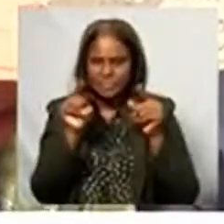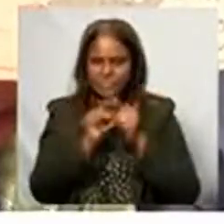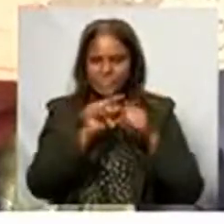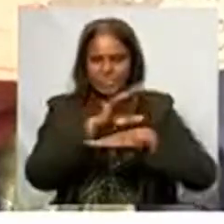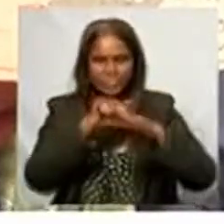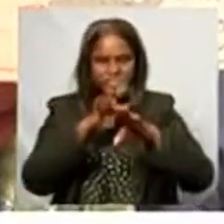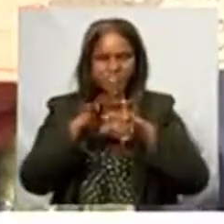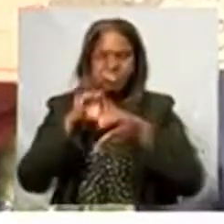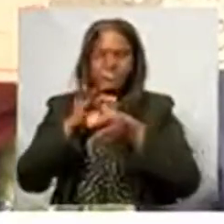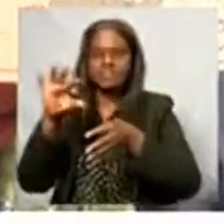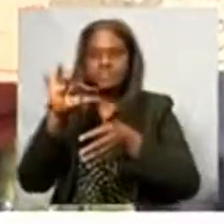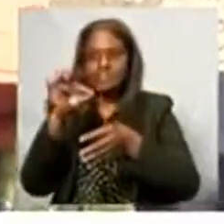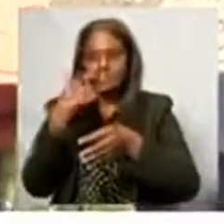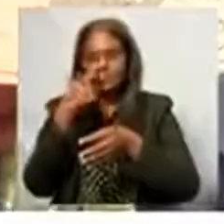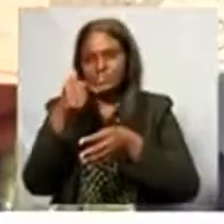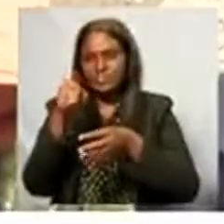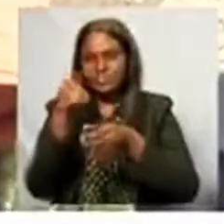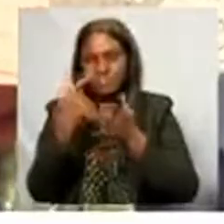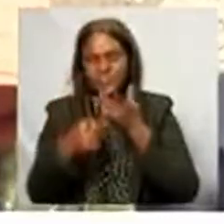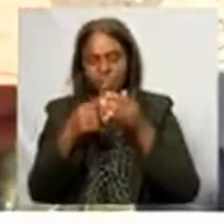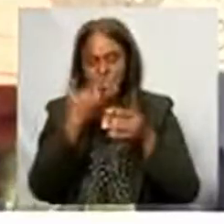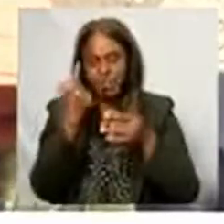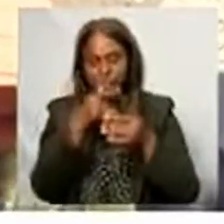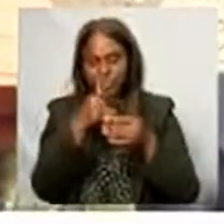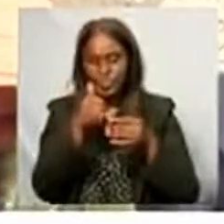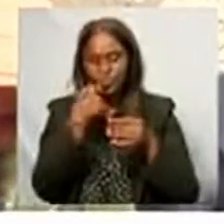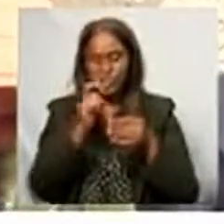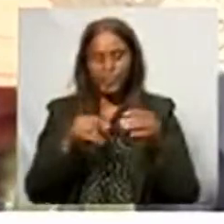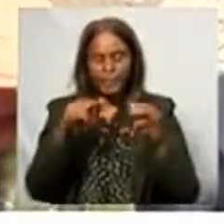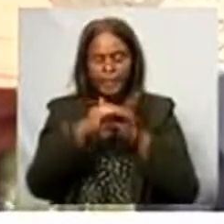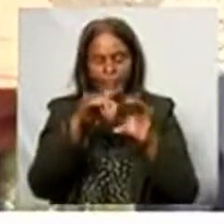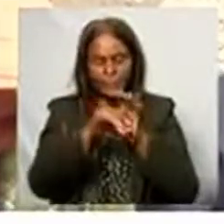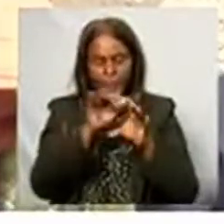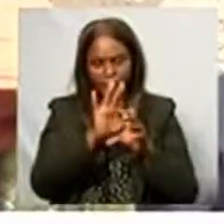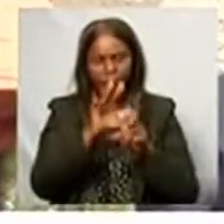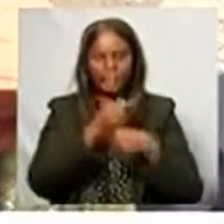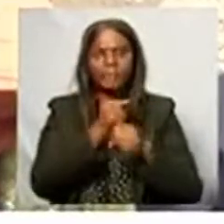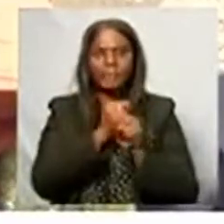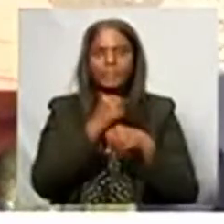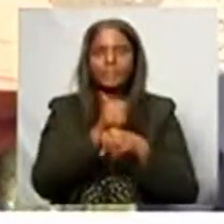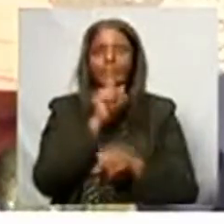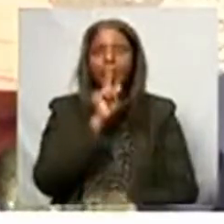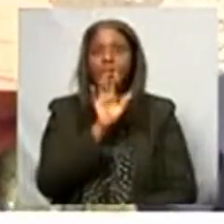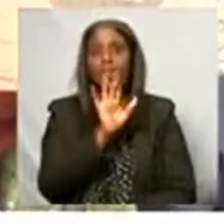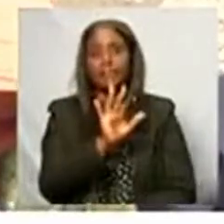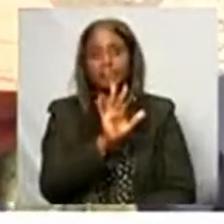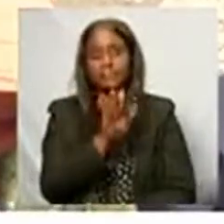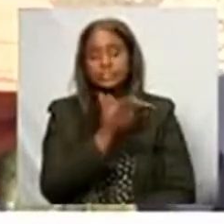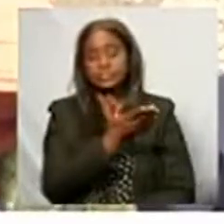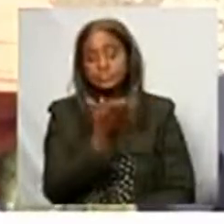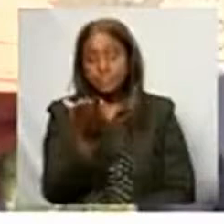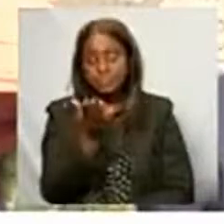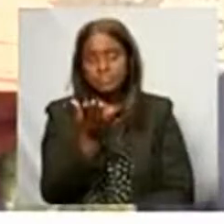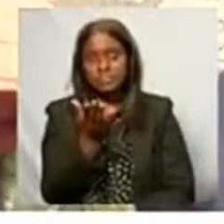stakeholders who are supposed to be involved in ensuring that the